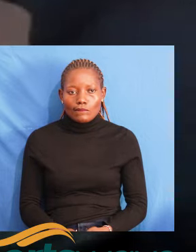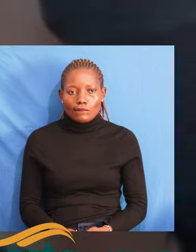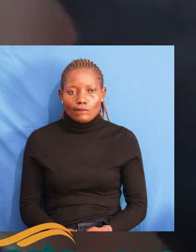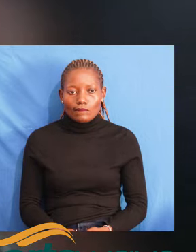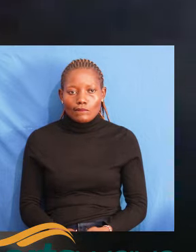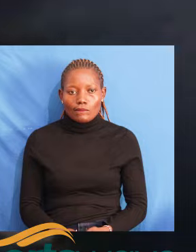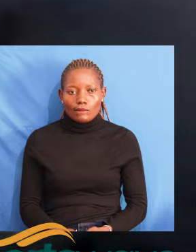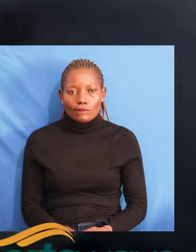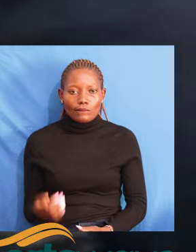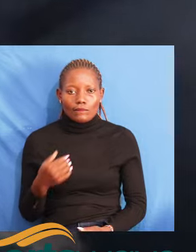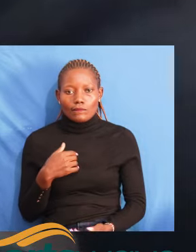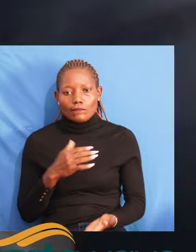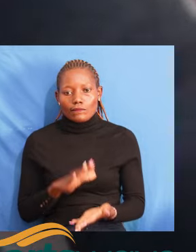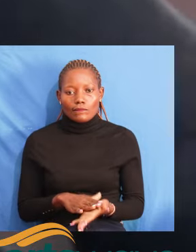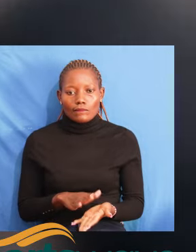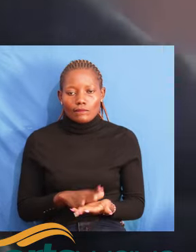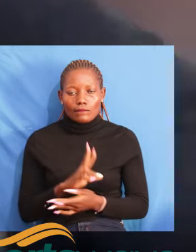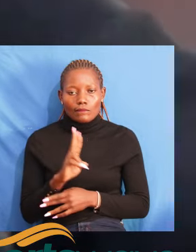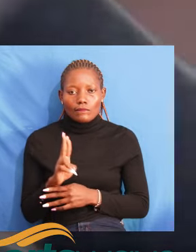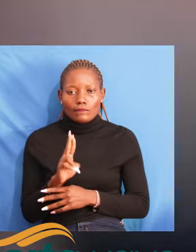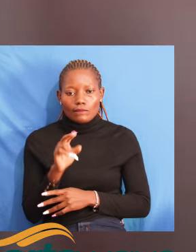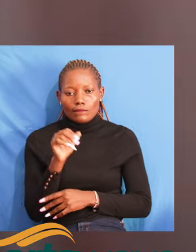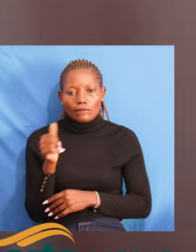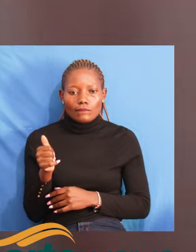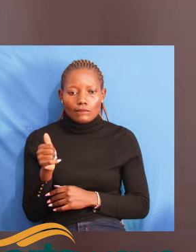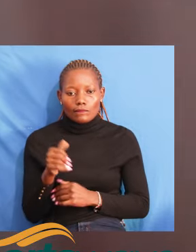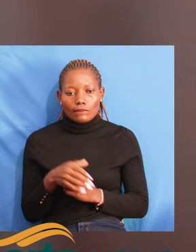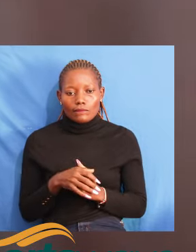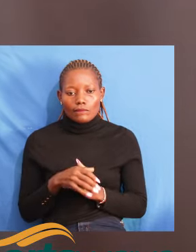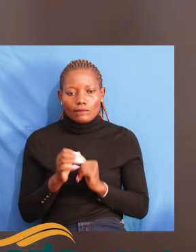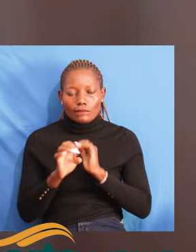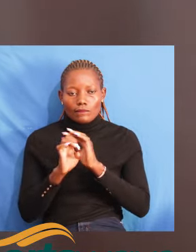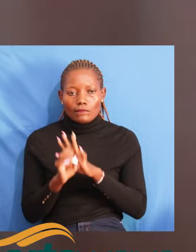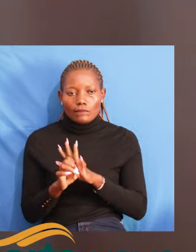so I recommend using the other alternatives like